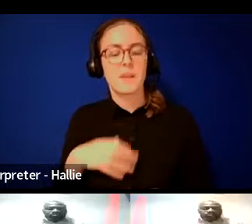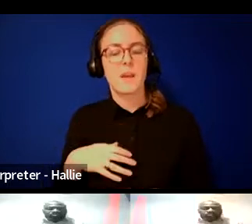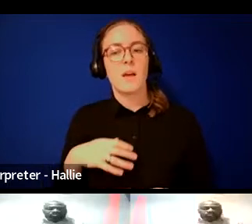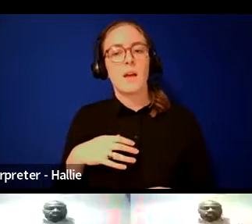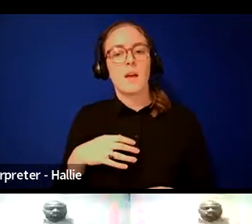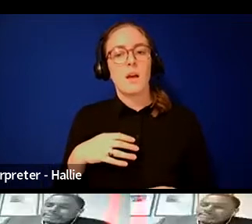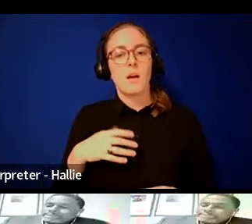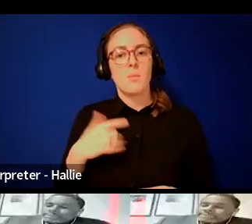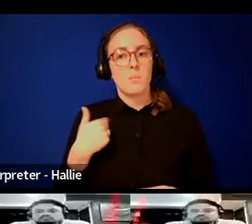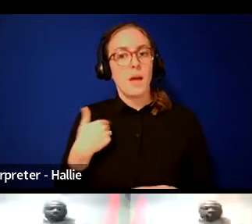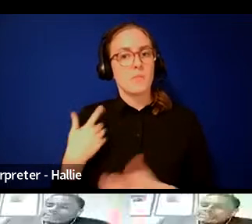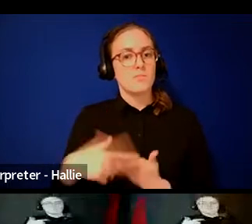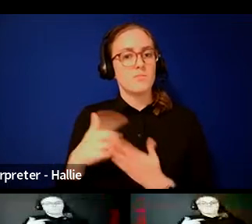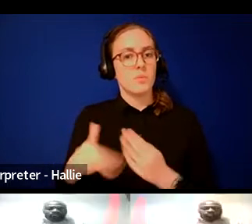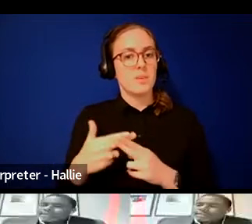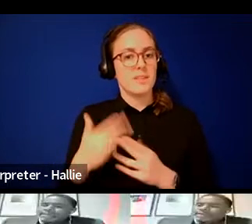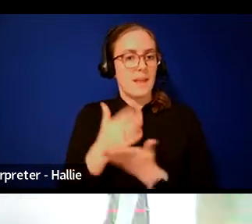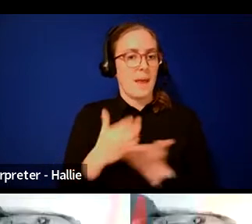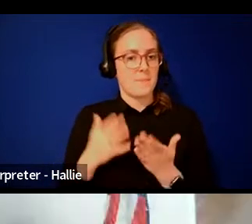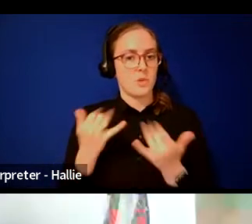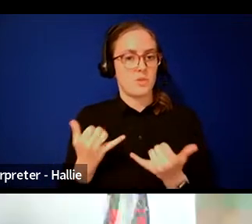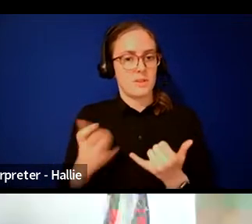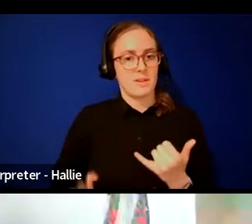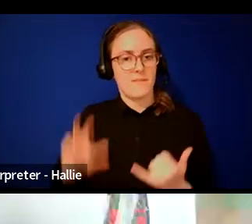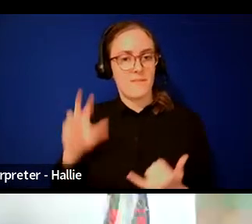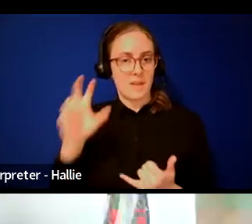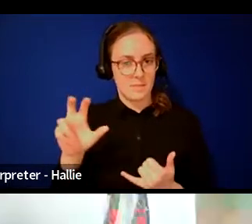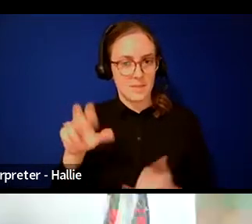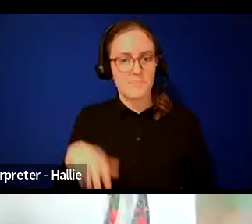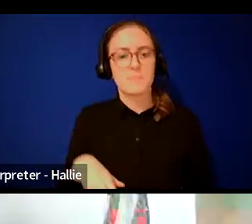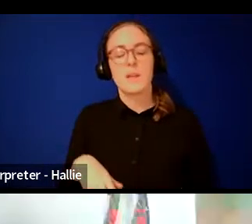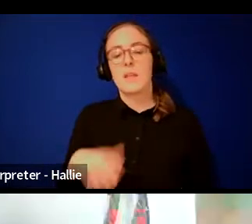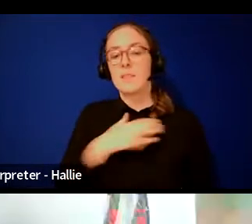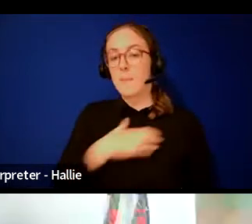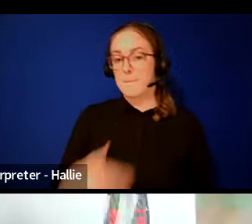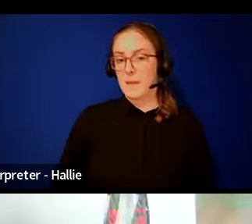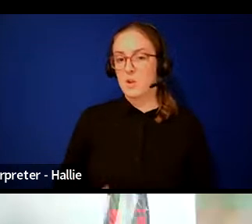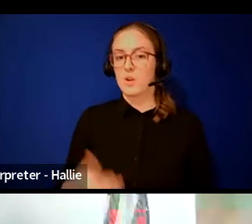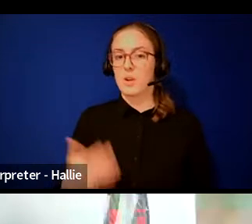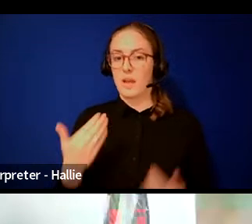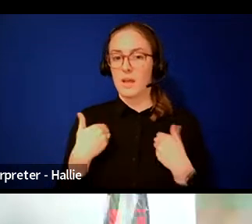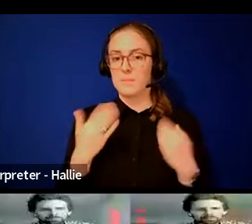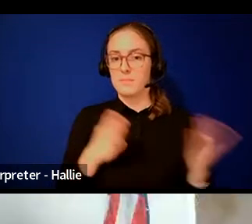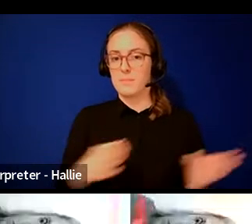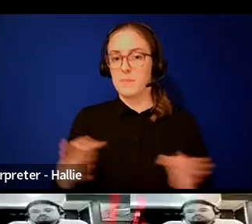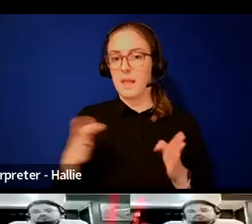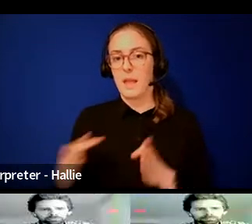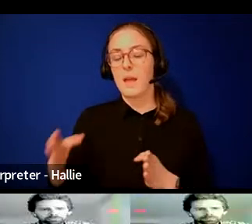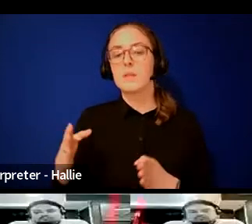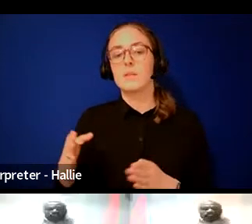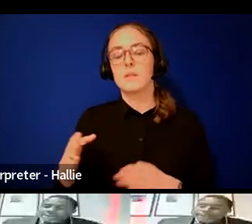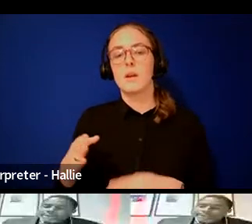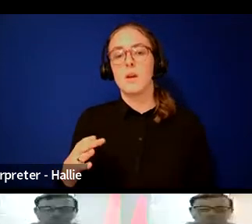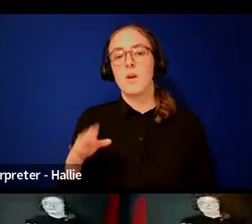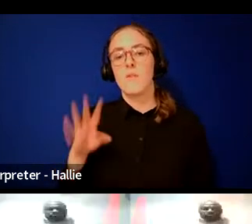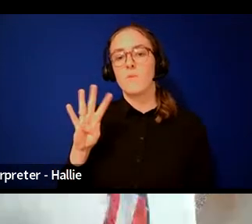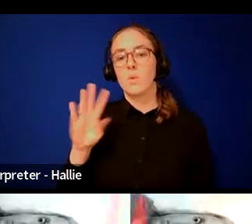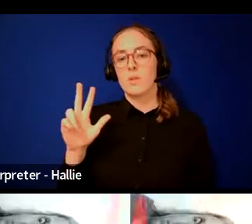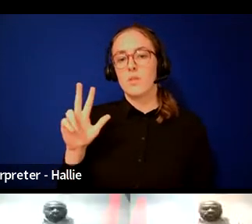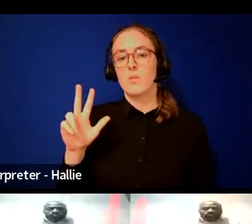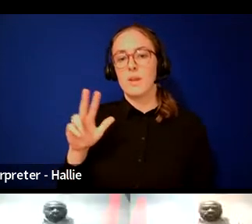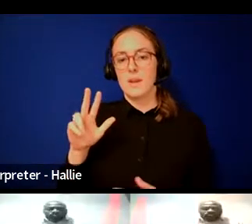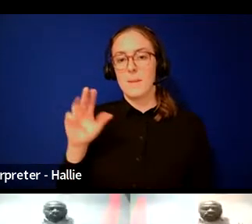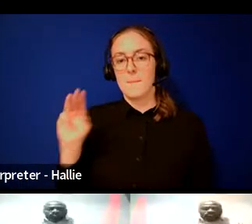was some current investments that the mayor currently has planned, and that is $43 million in